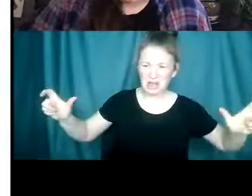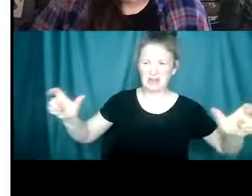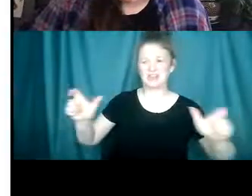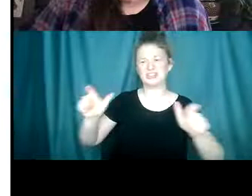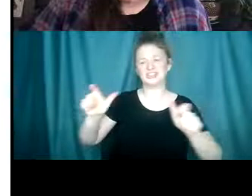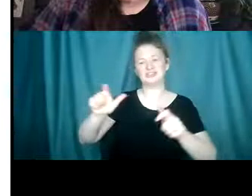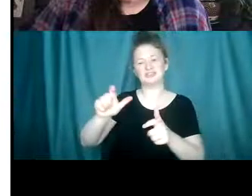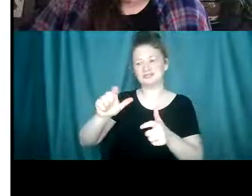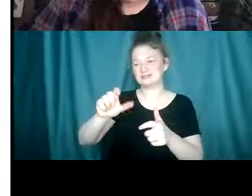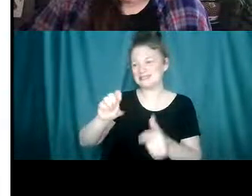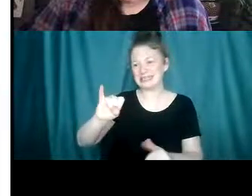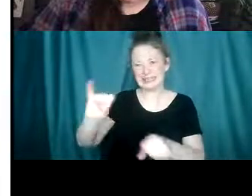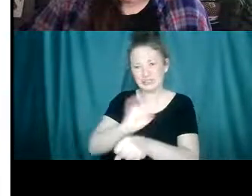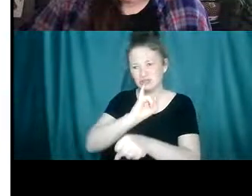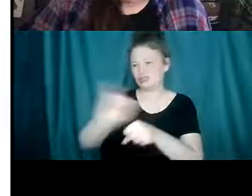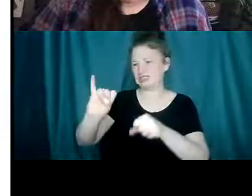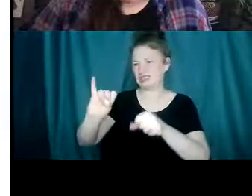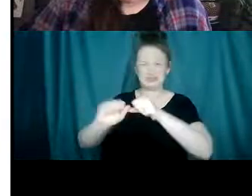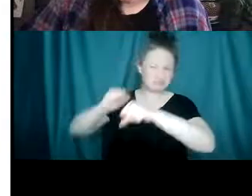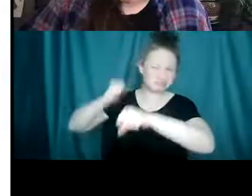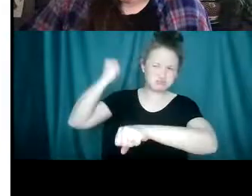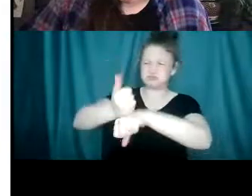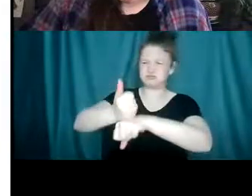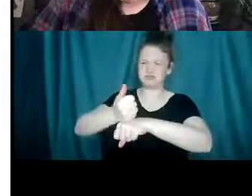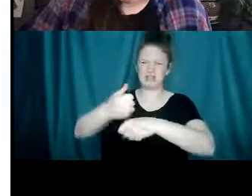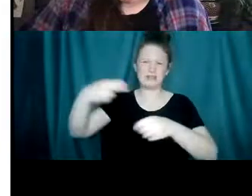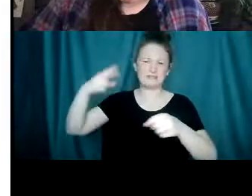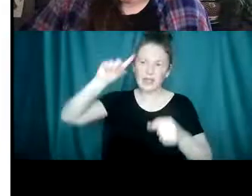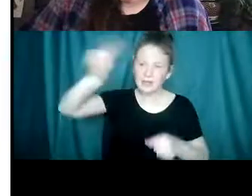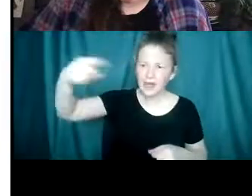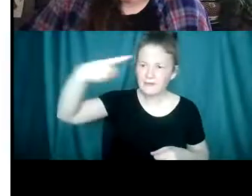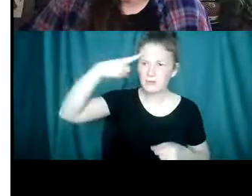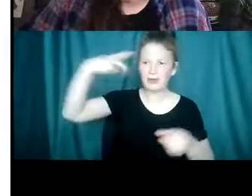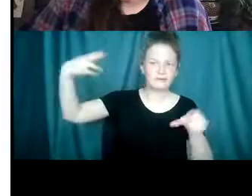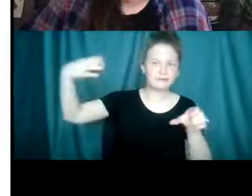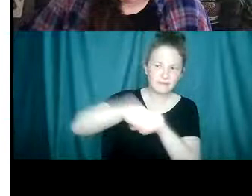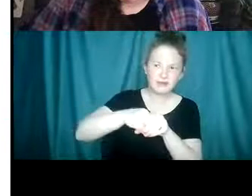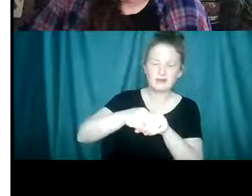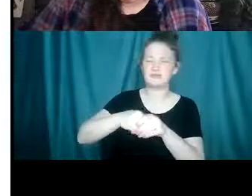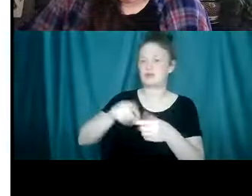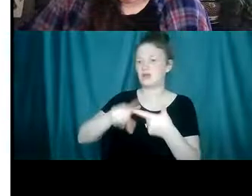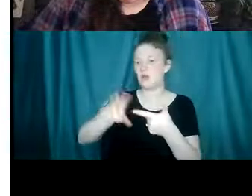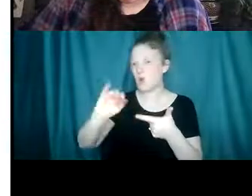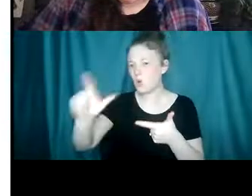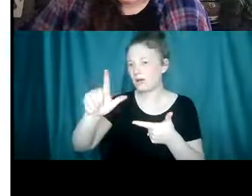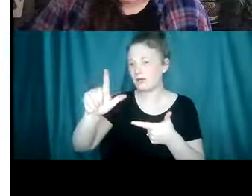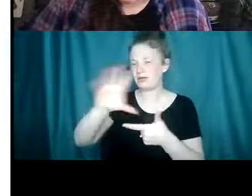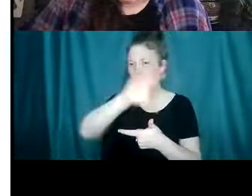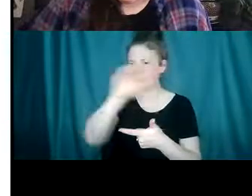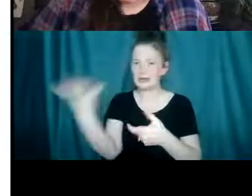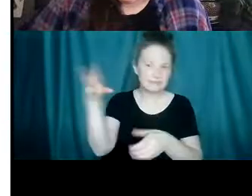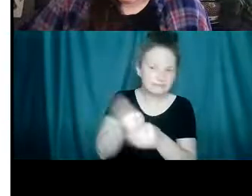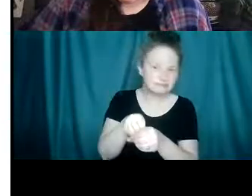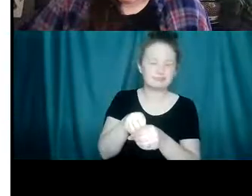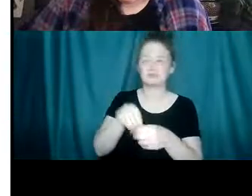to work. We need to keep everybody on board, the government, the oil companies,